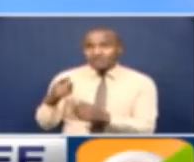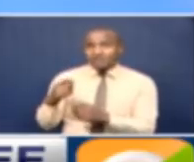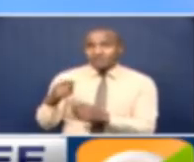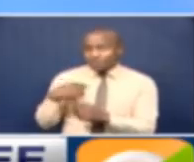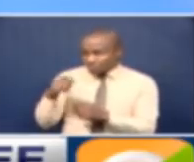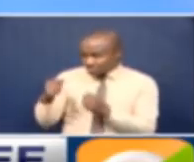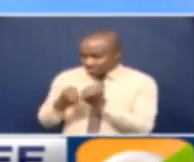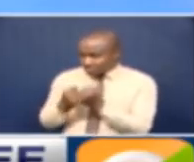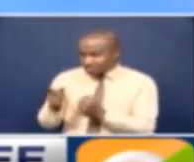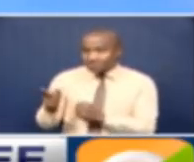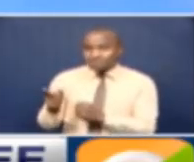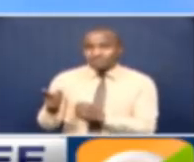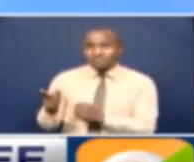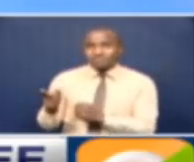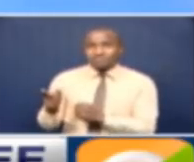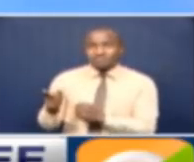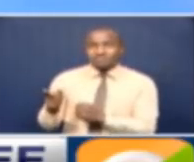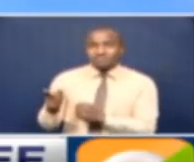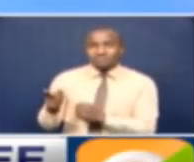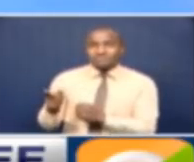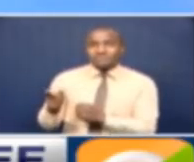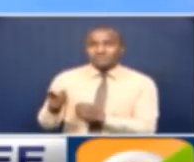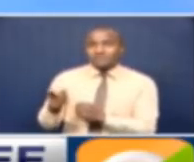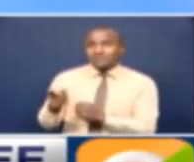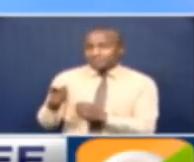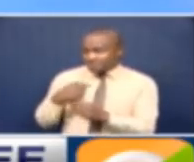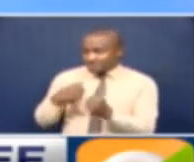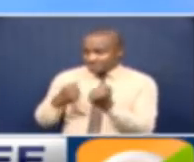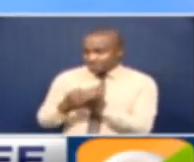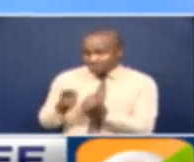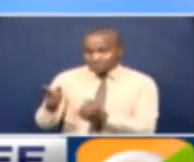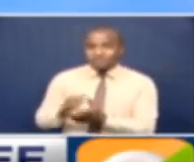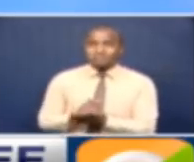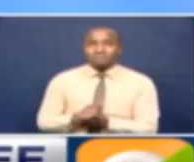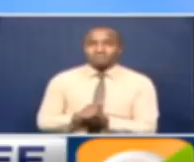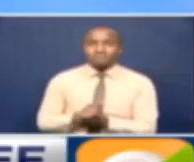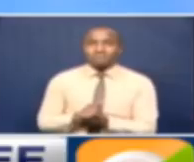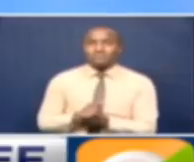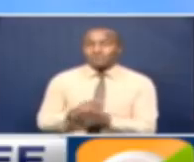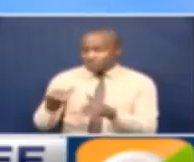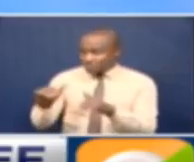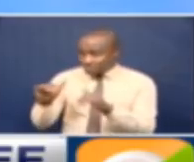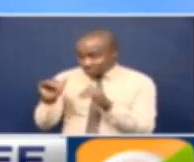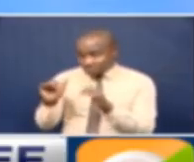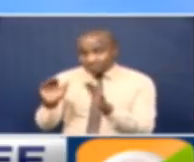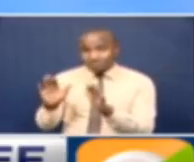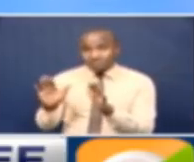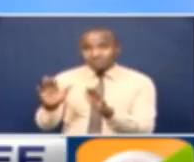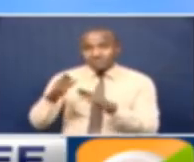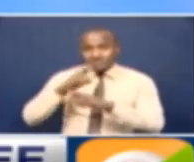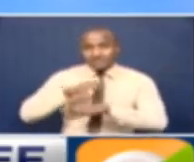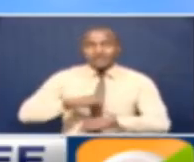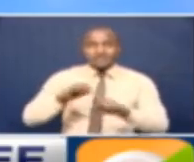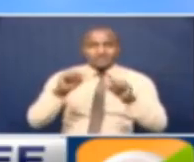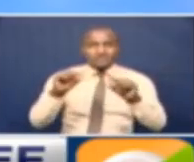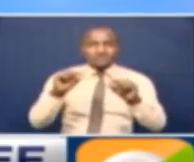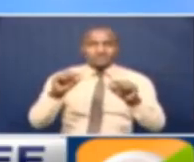secession. Secession. Secession. I am for it. Let's wait. Take the break. Okay.